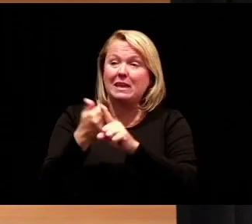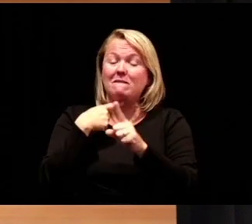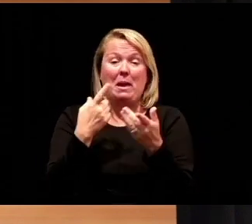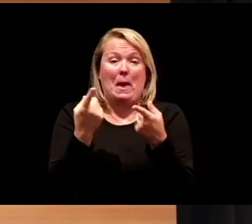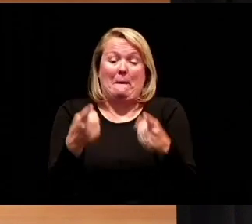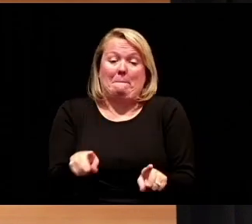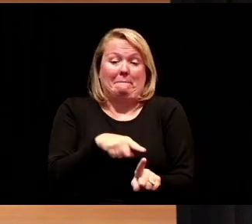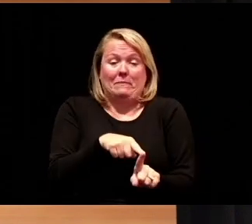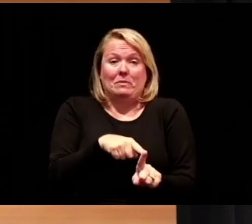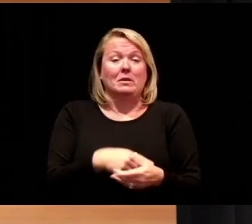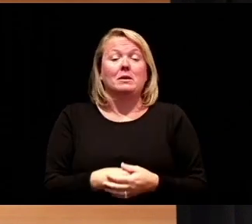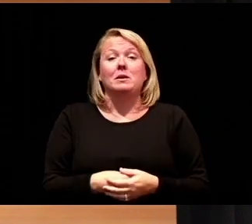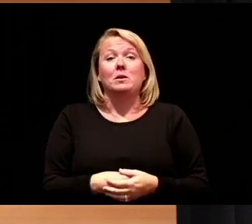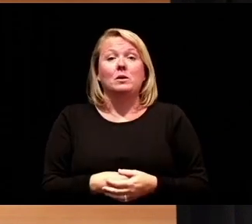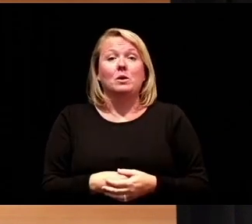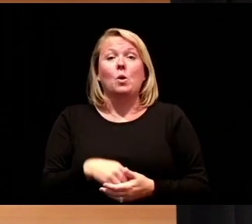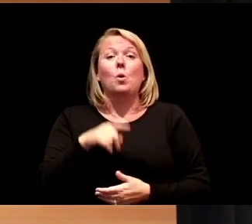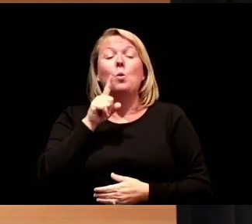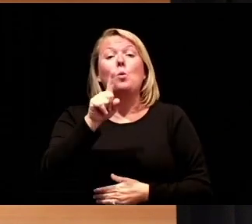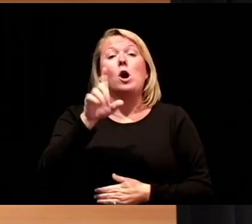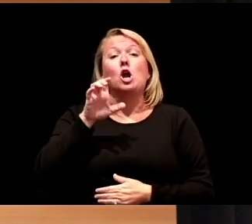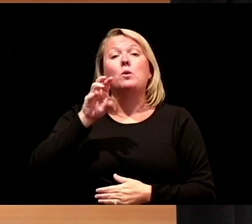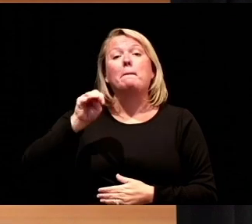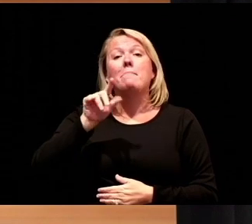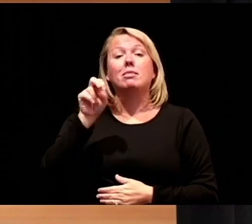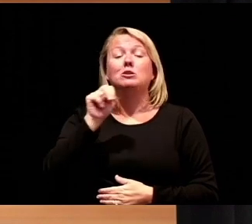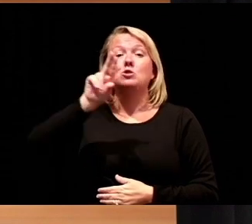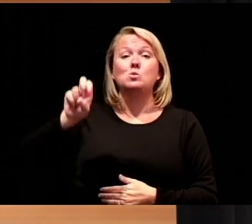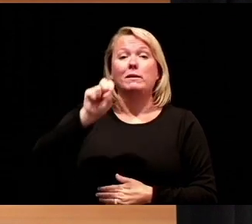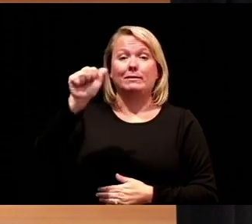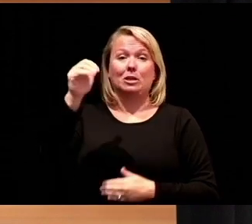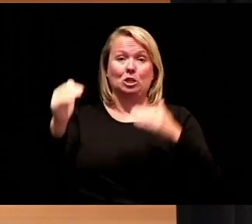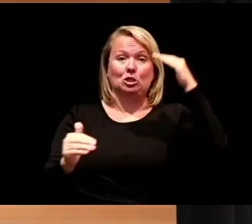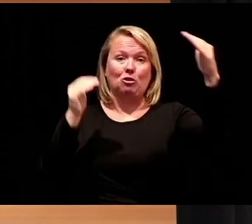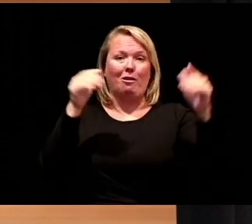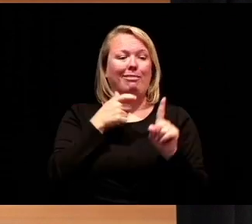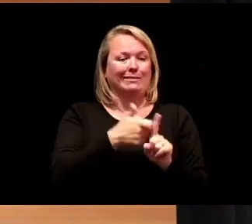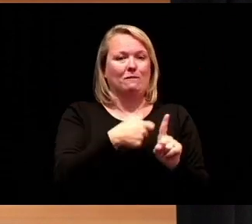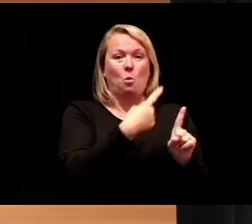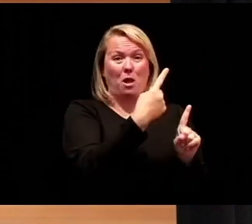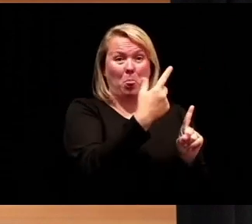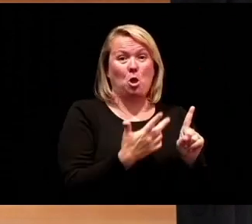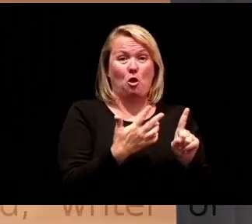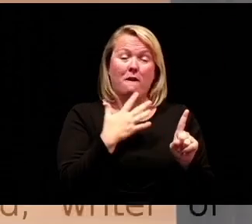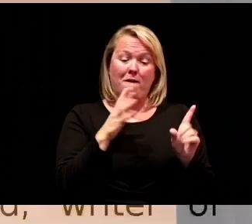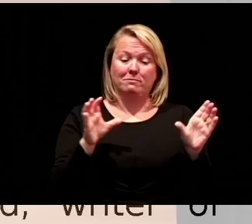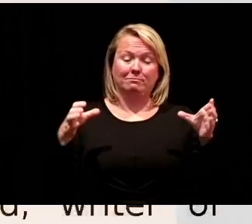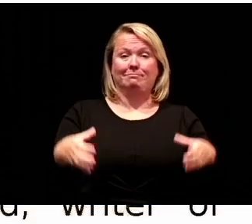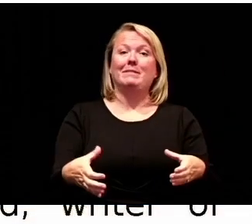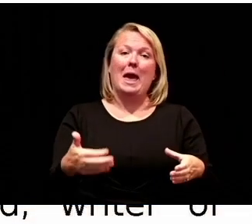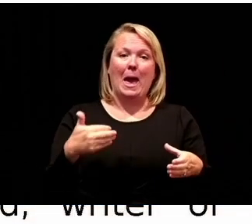something that's essential to function as a human being. we're not talking about luxury